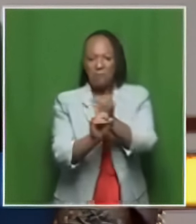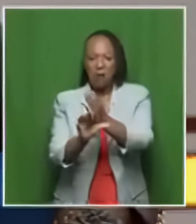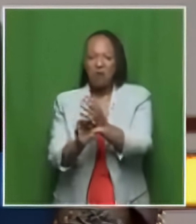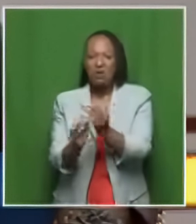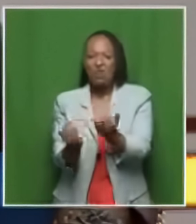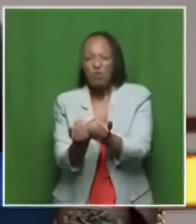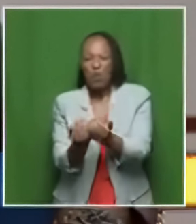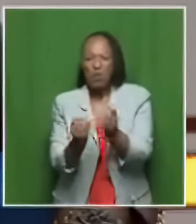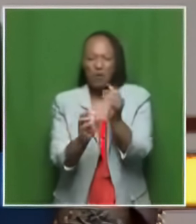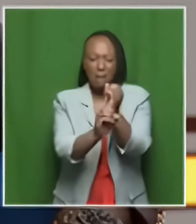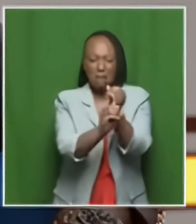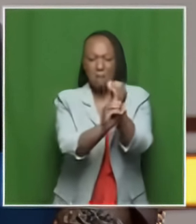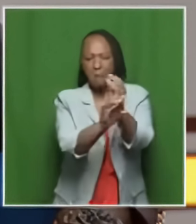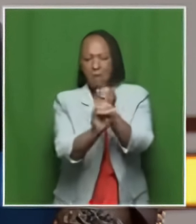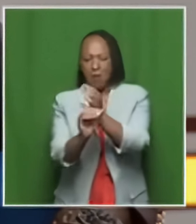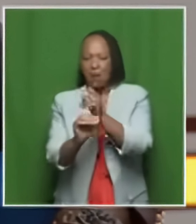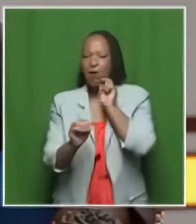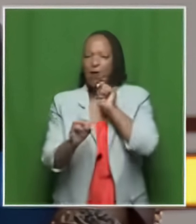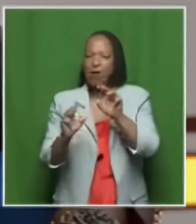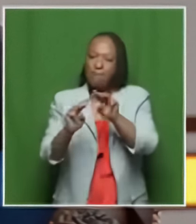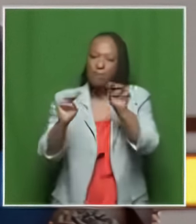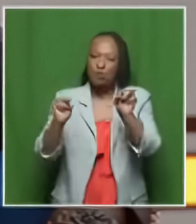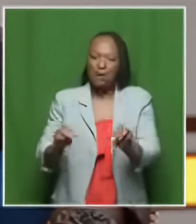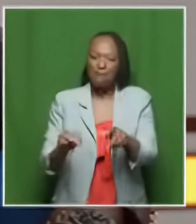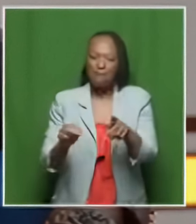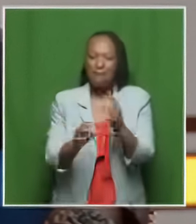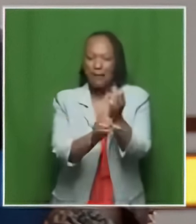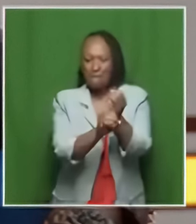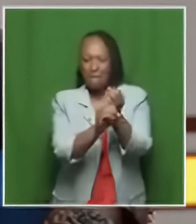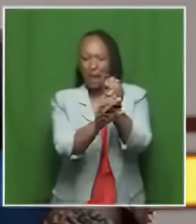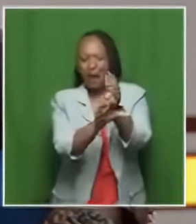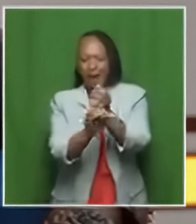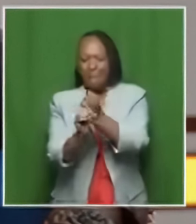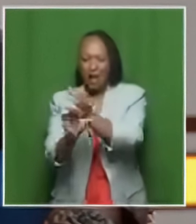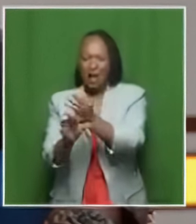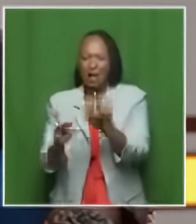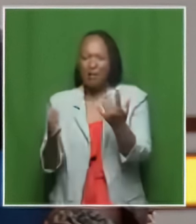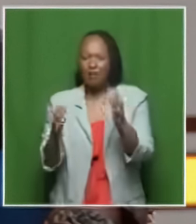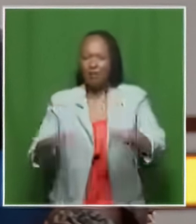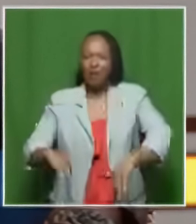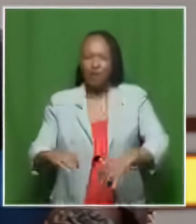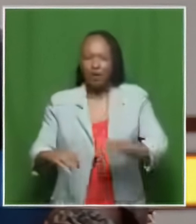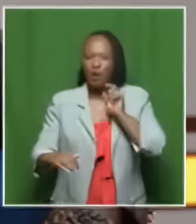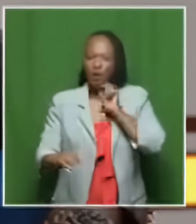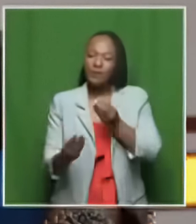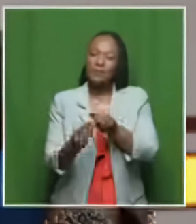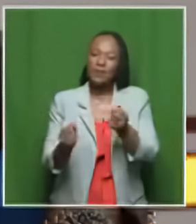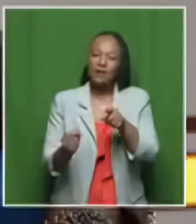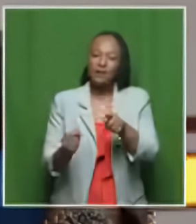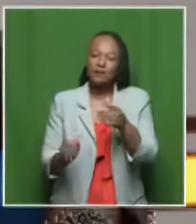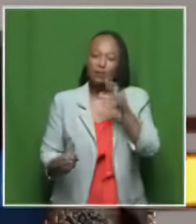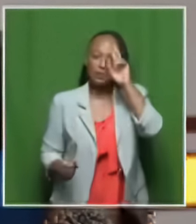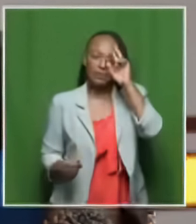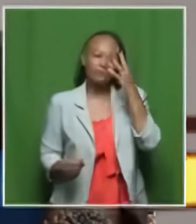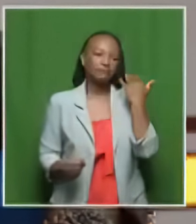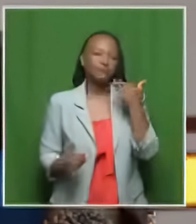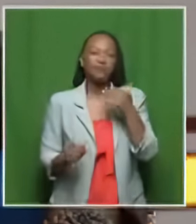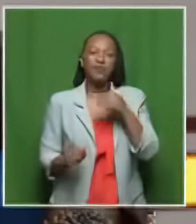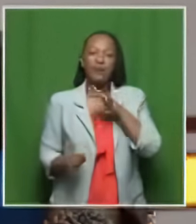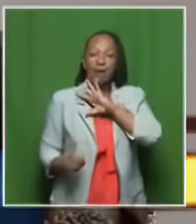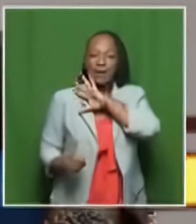stop bombarding old museums that have the old material that reminds us of the Palestinian nation.